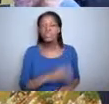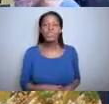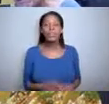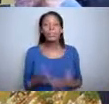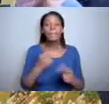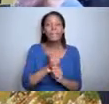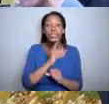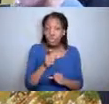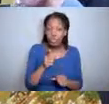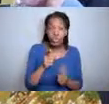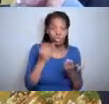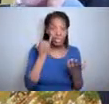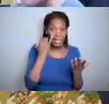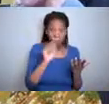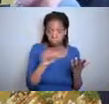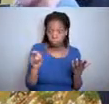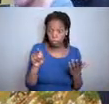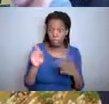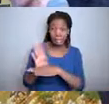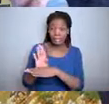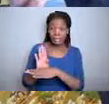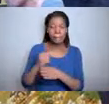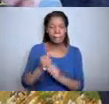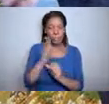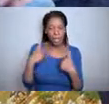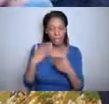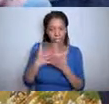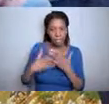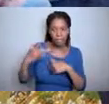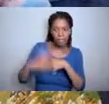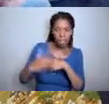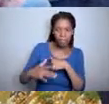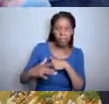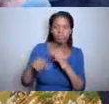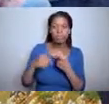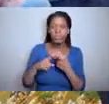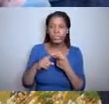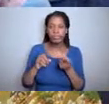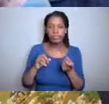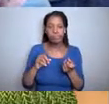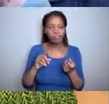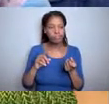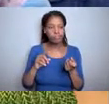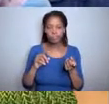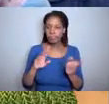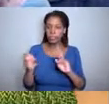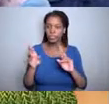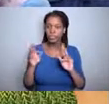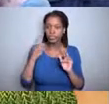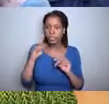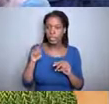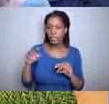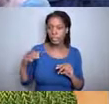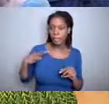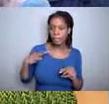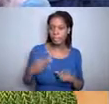to to work in that timeline is going to be also key when we are looking at applicants um yeah